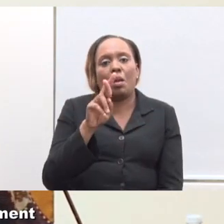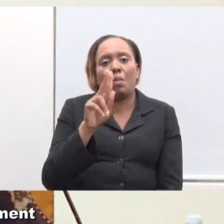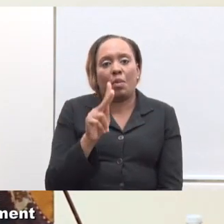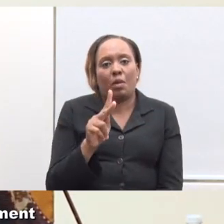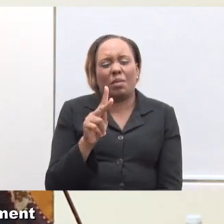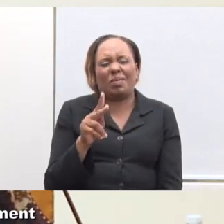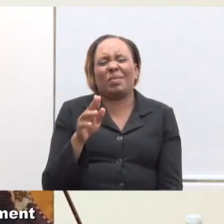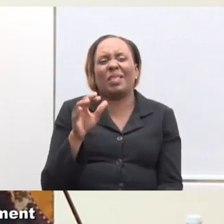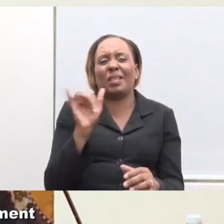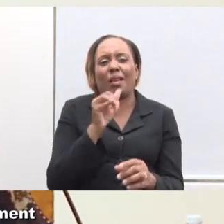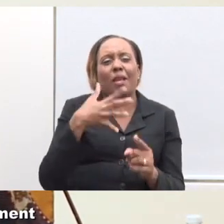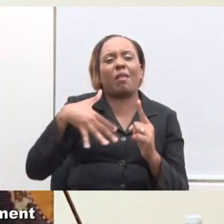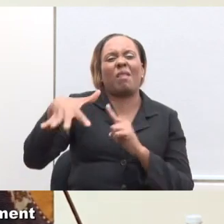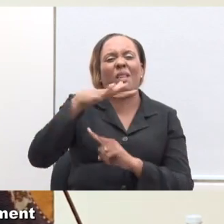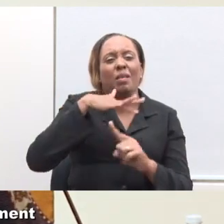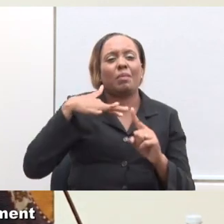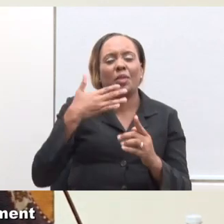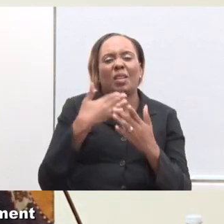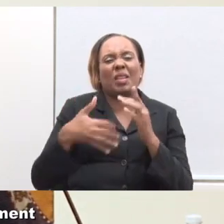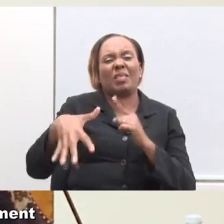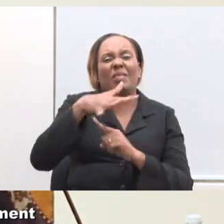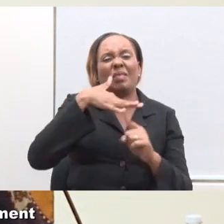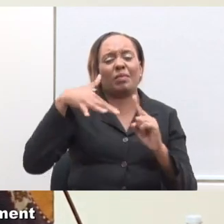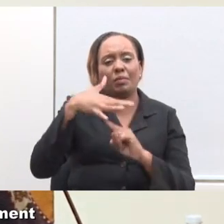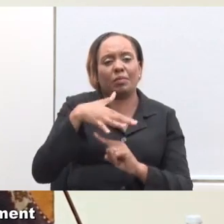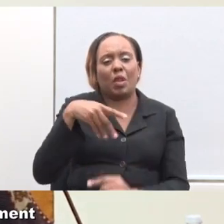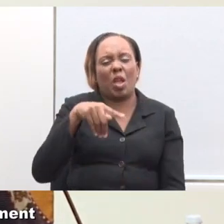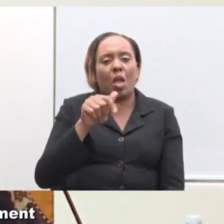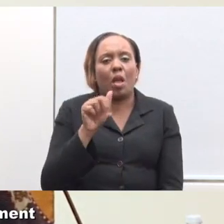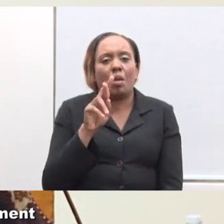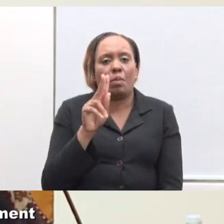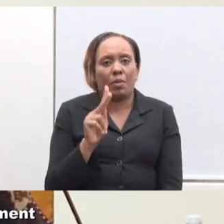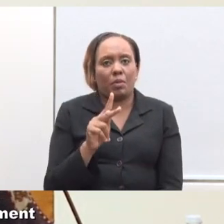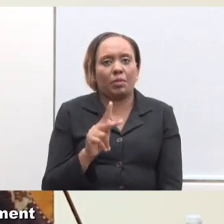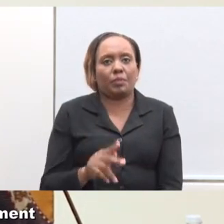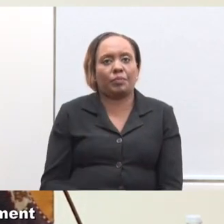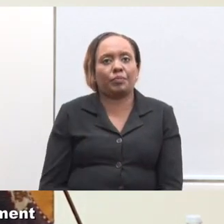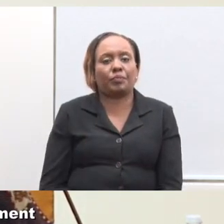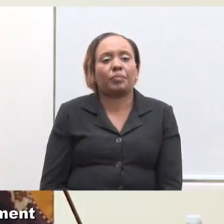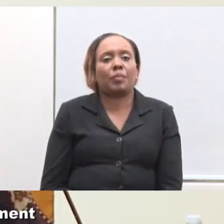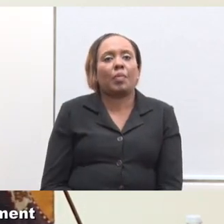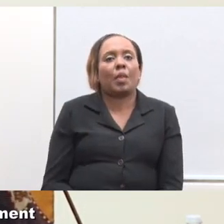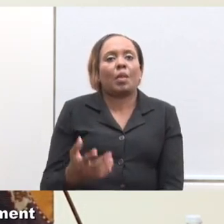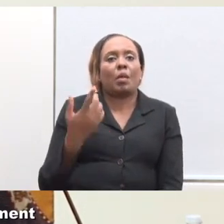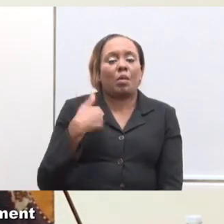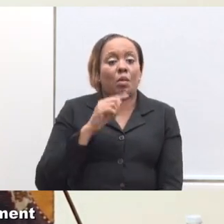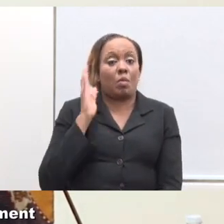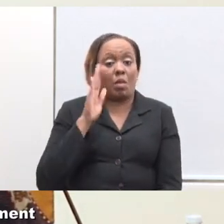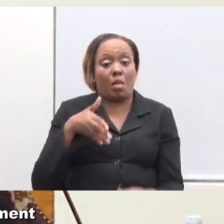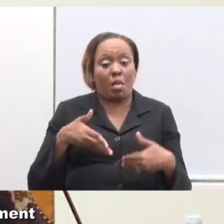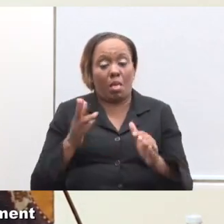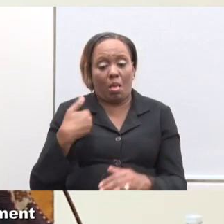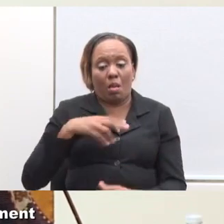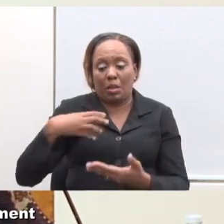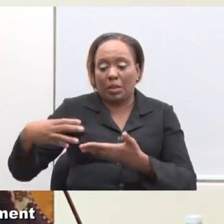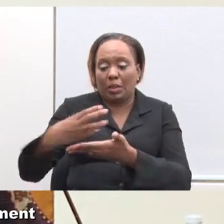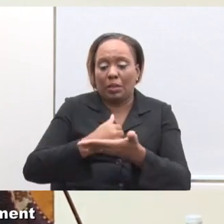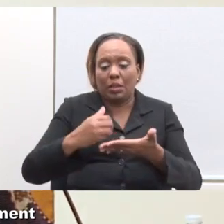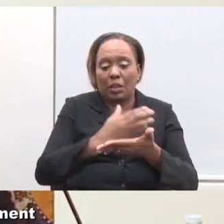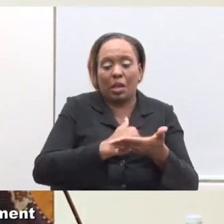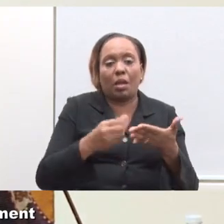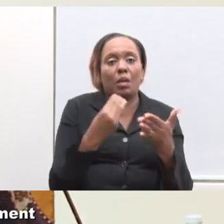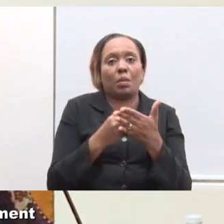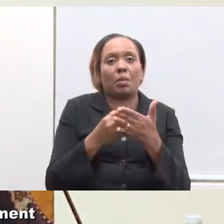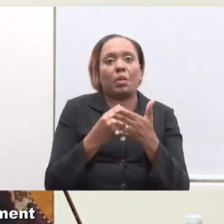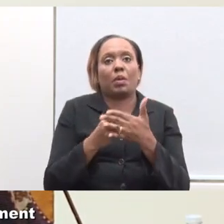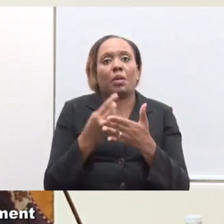million a year as well, and holding 15% of the green energy park to allow us to be able to earn money for the